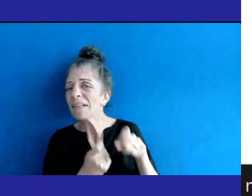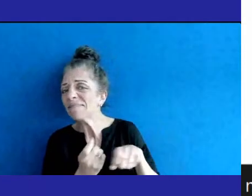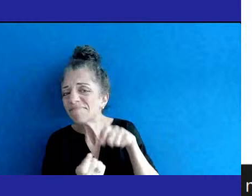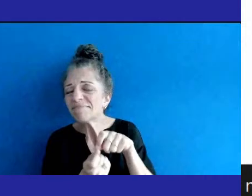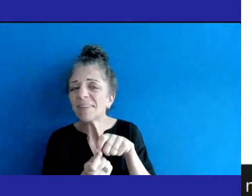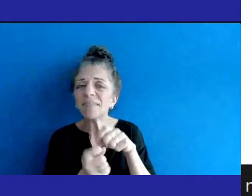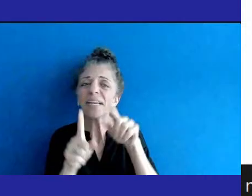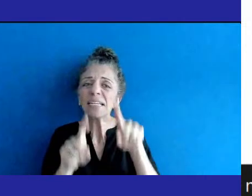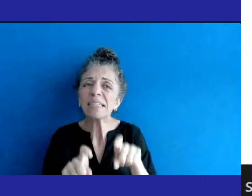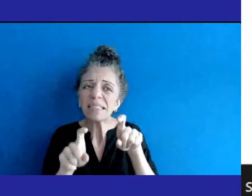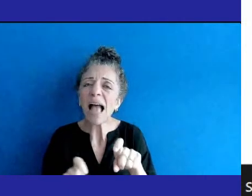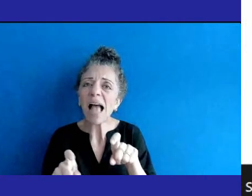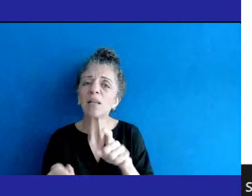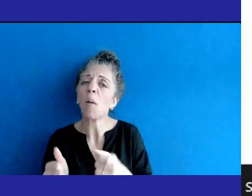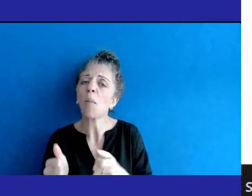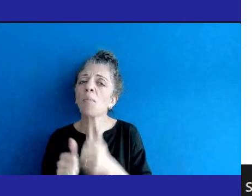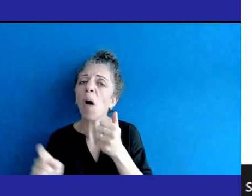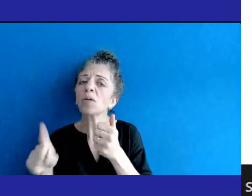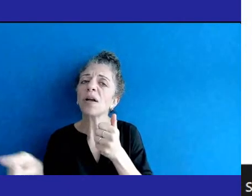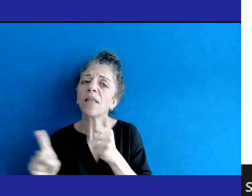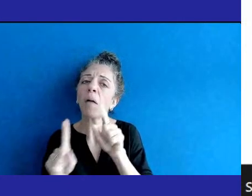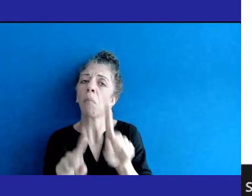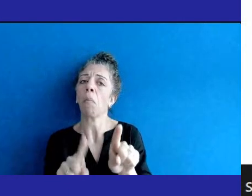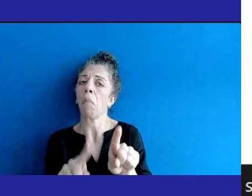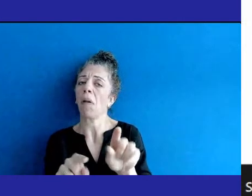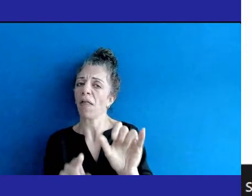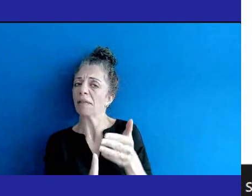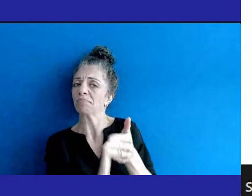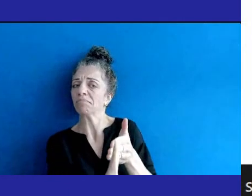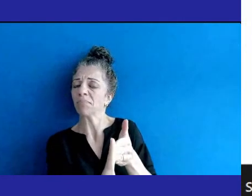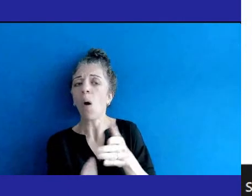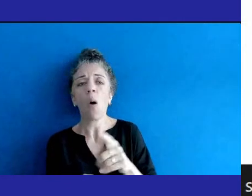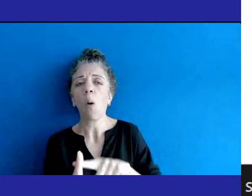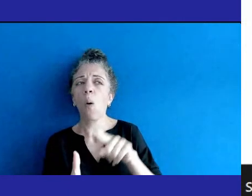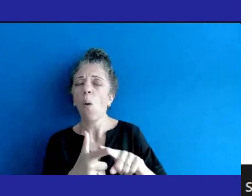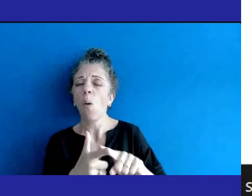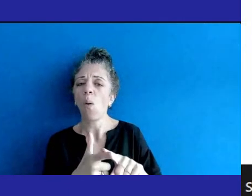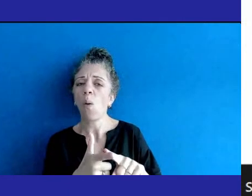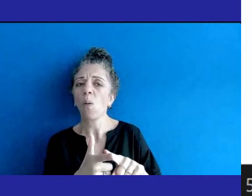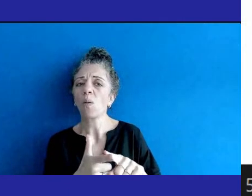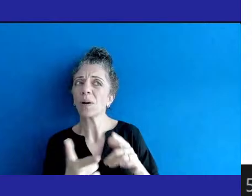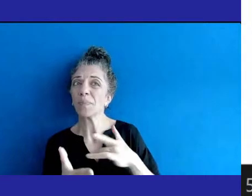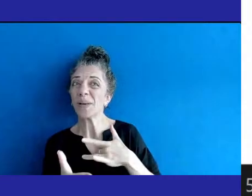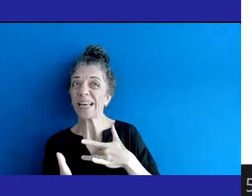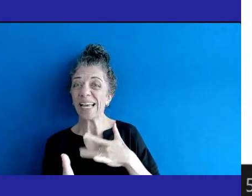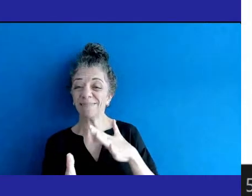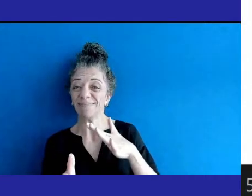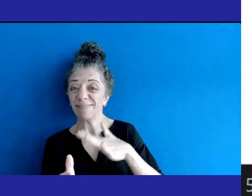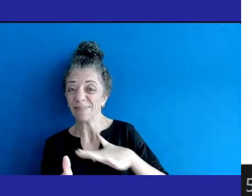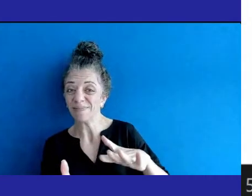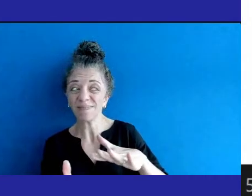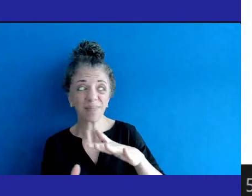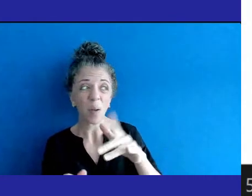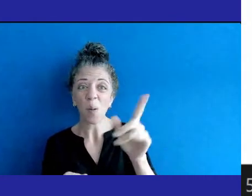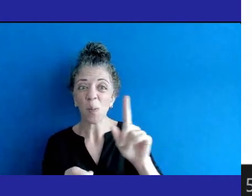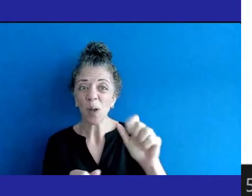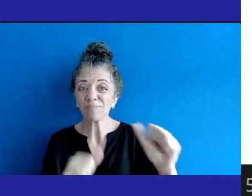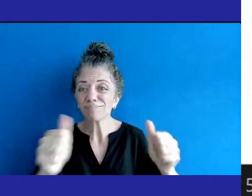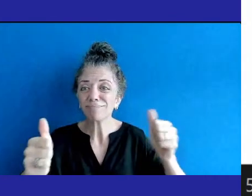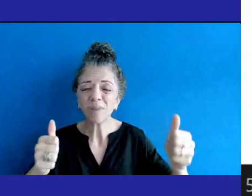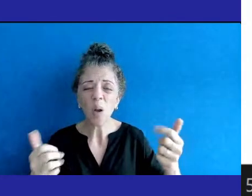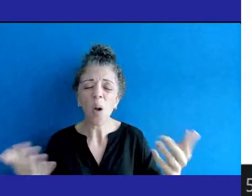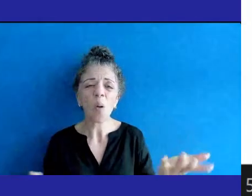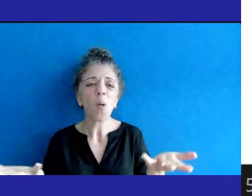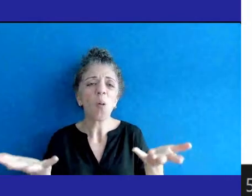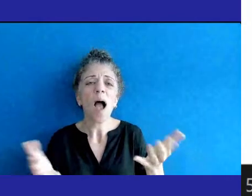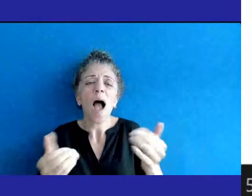provider, or is it more geographic that proximity becomes the issue? So how is that broken down, and how's the decision made as